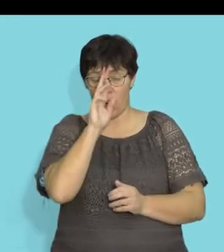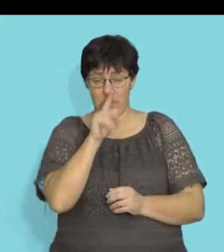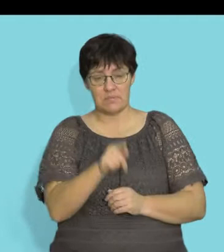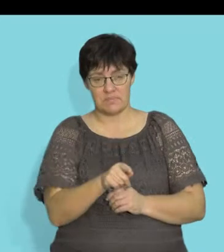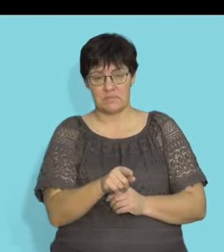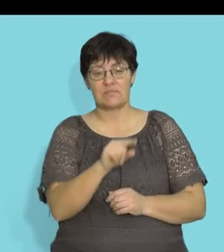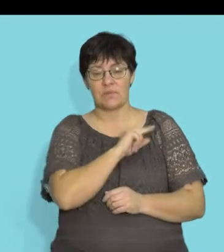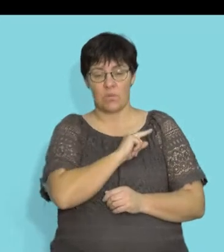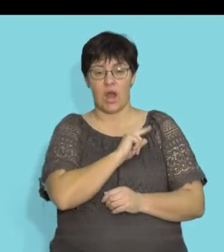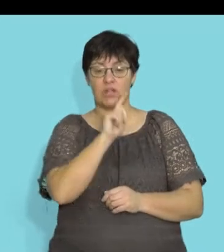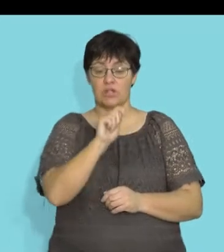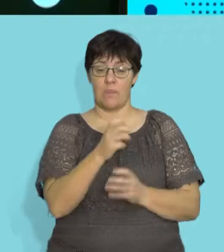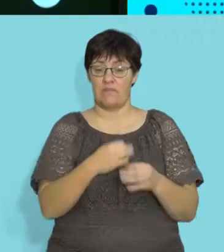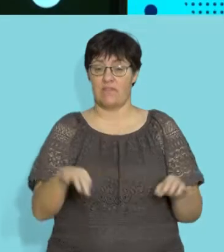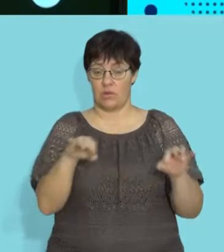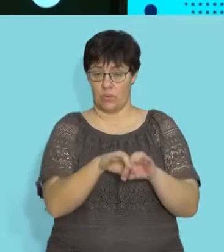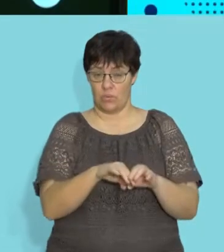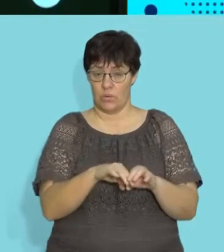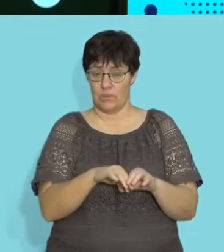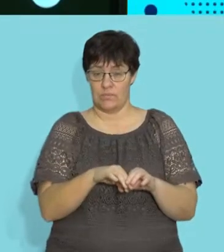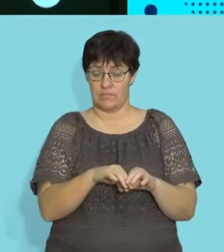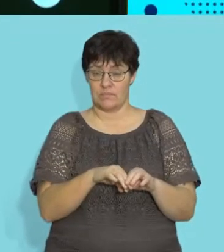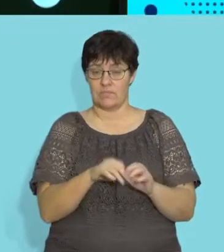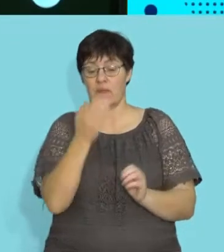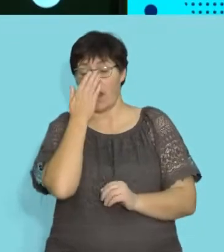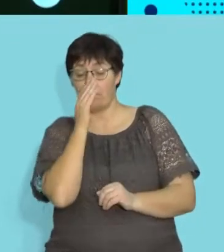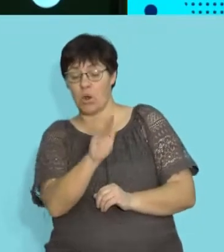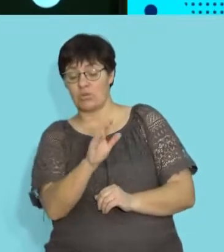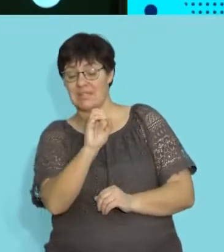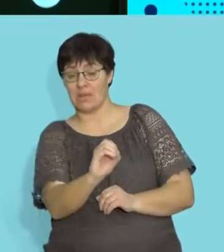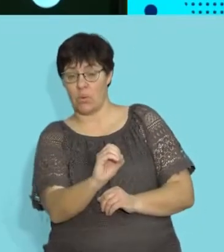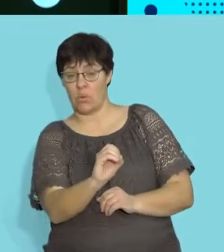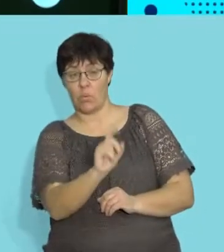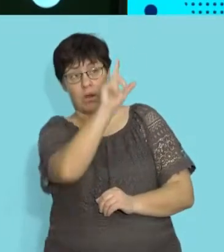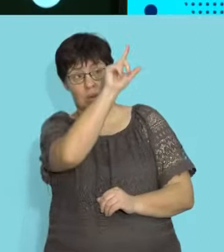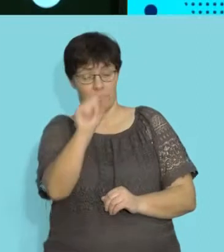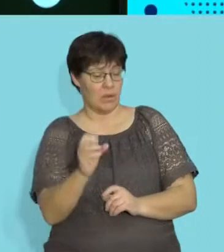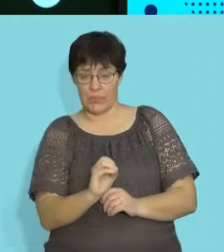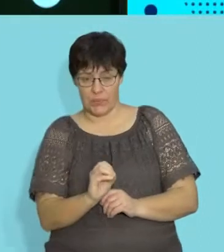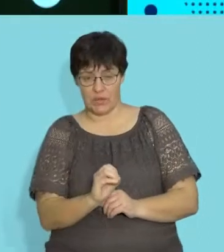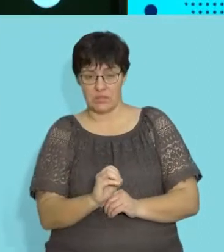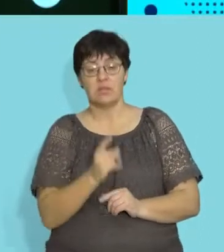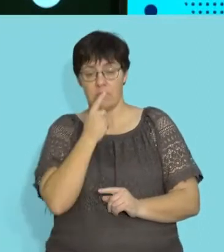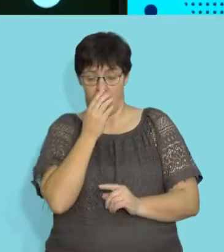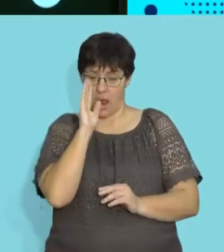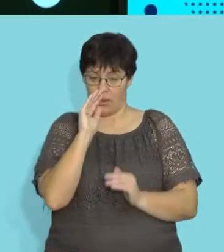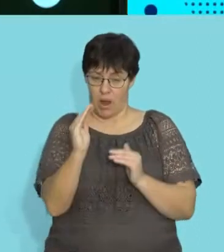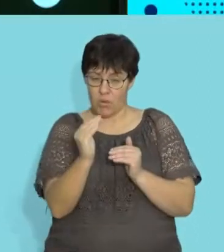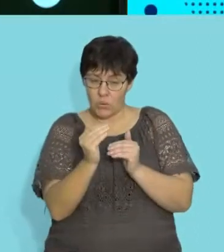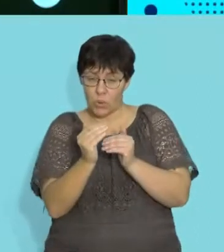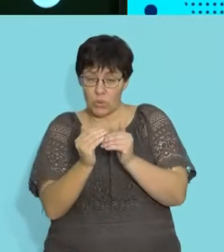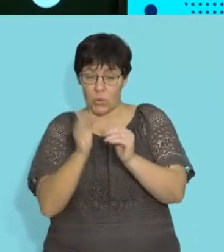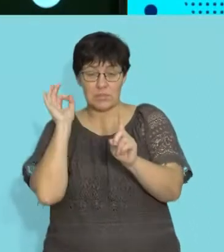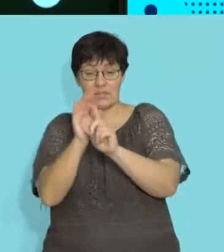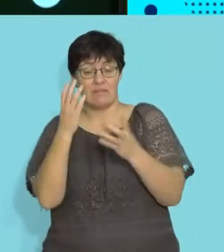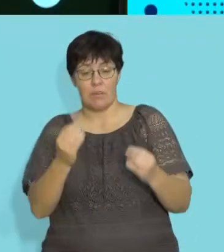can see, because the term values are not approaching 0 and that the sum is not approaching a